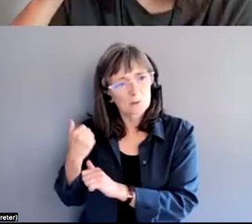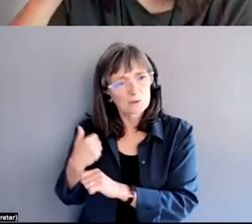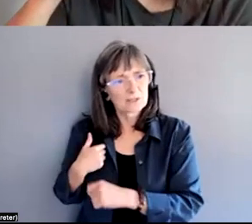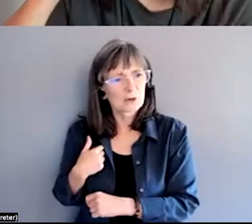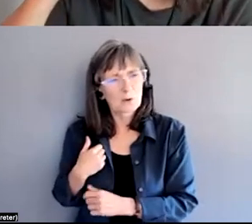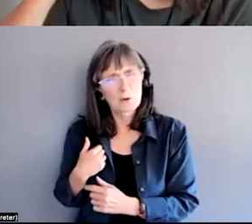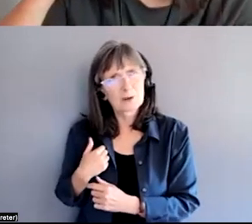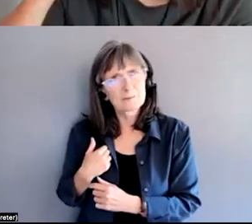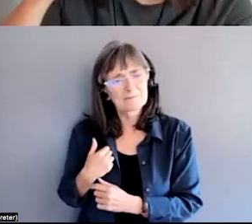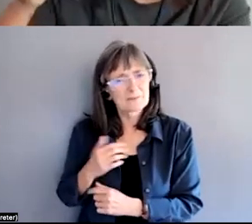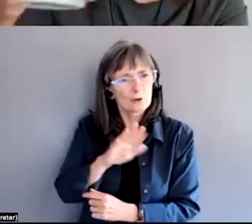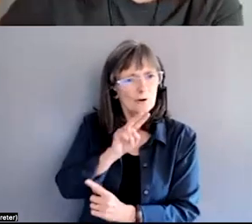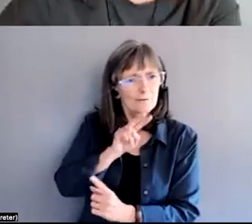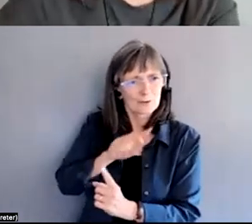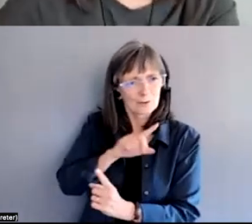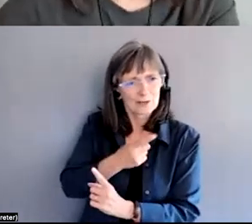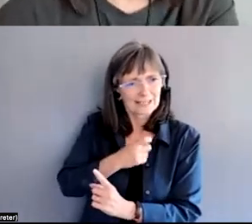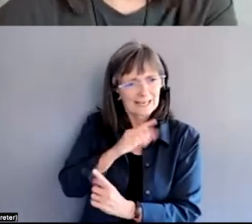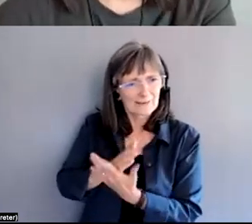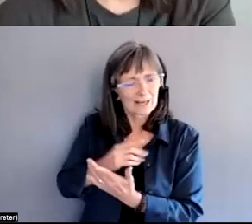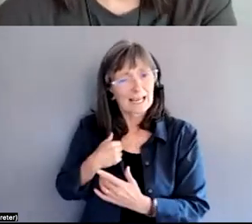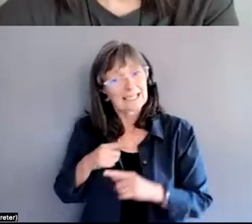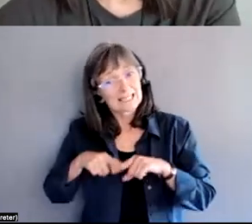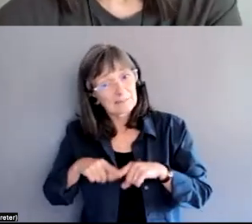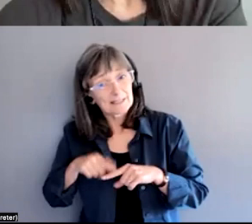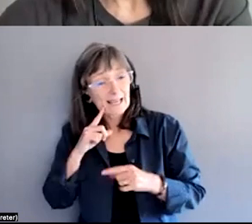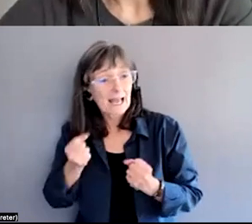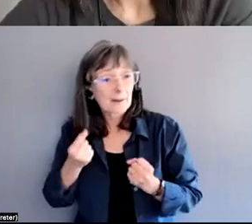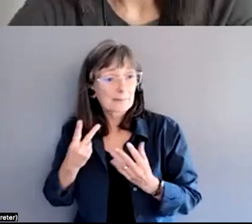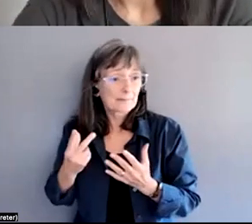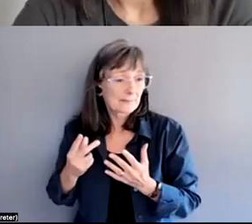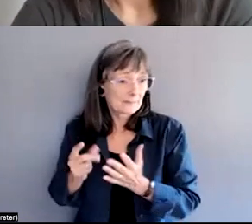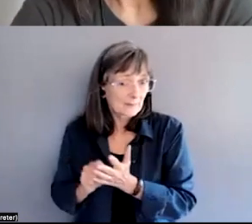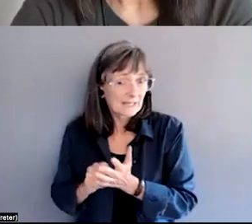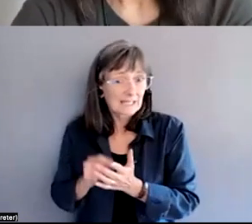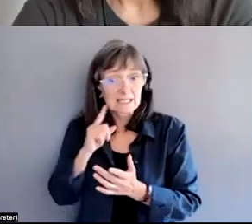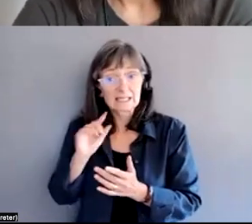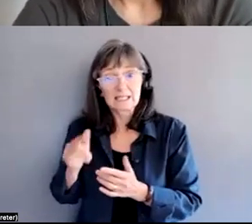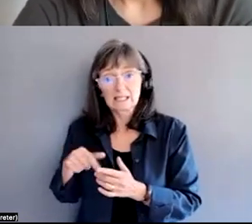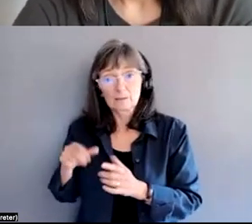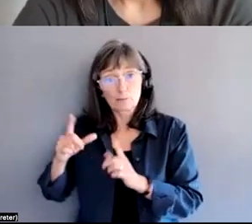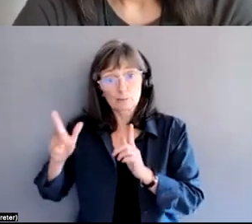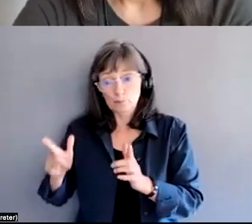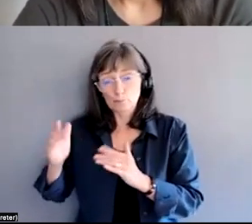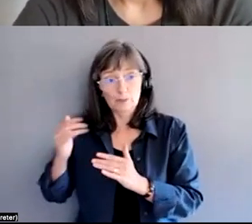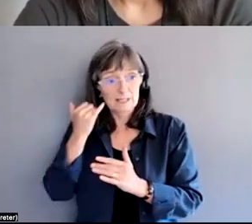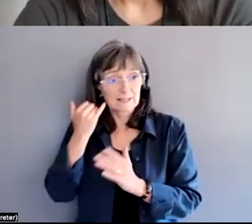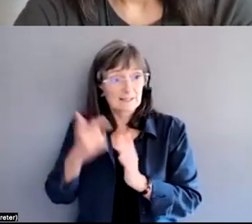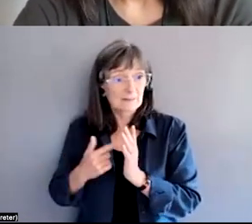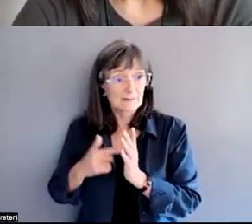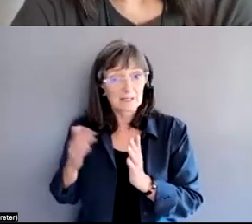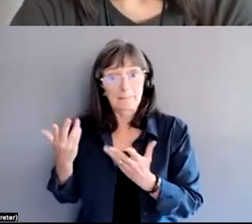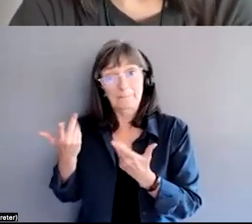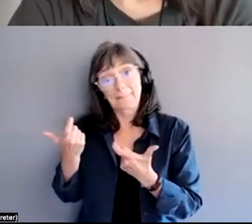think depending on the size of the press, there's always that struggle between making it seem like a big, you know, big book